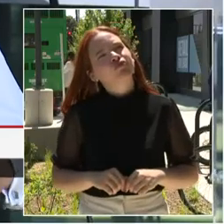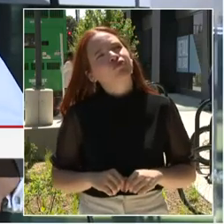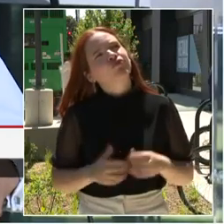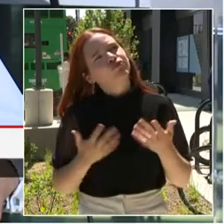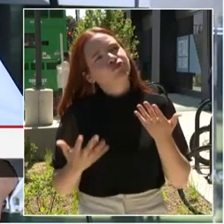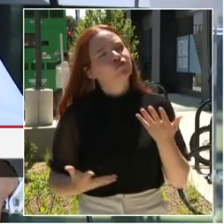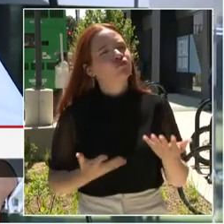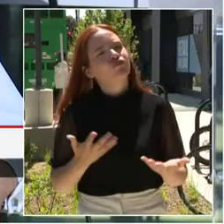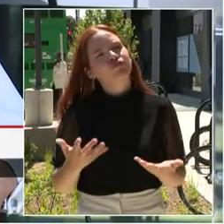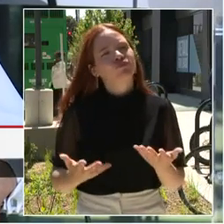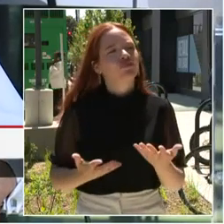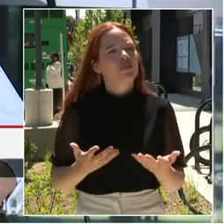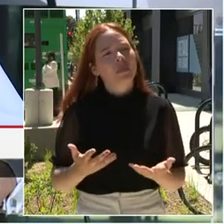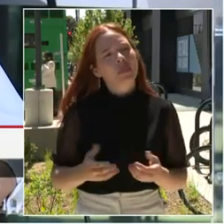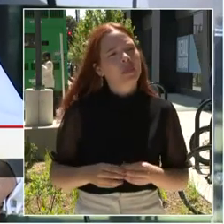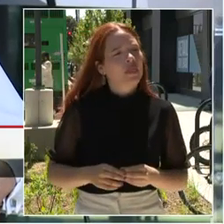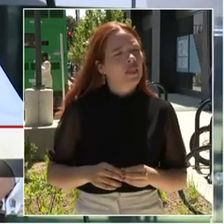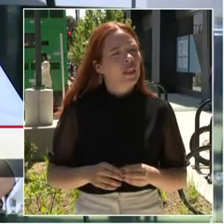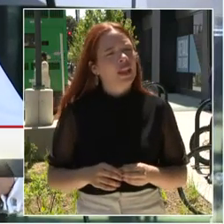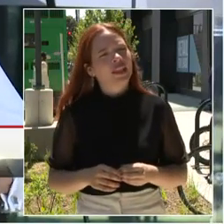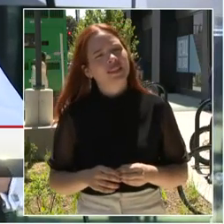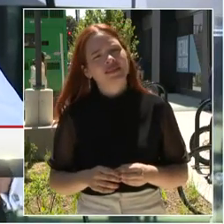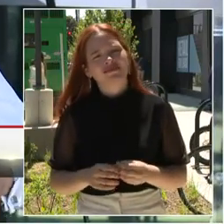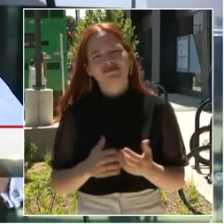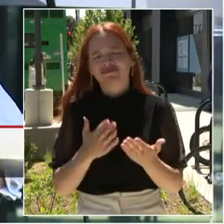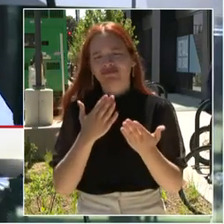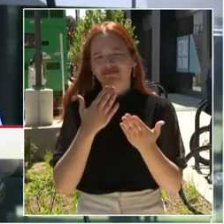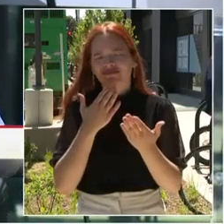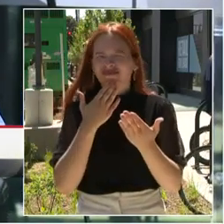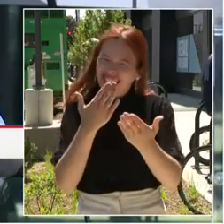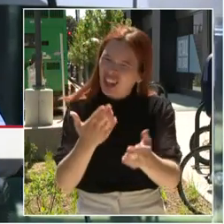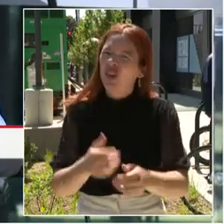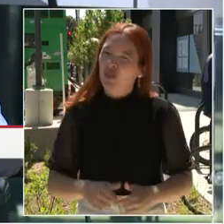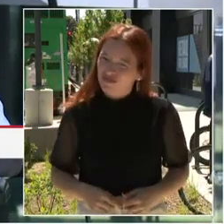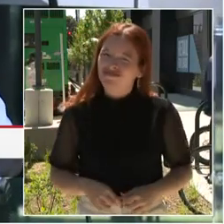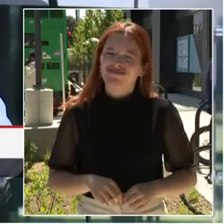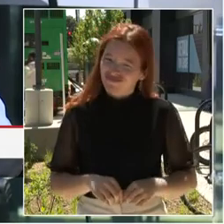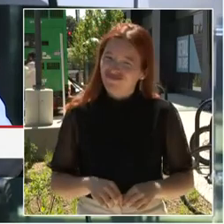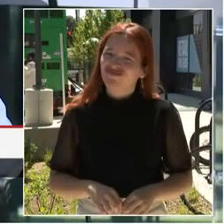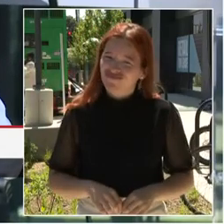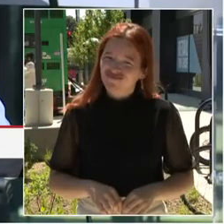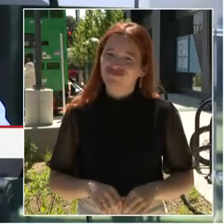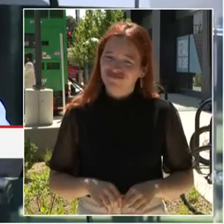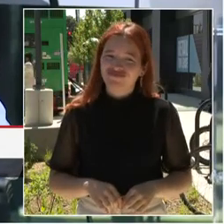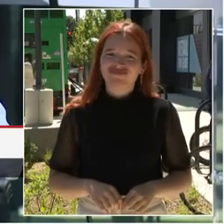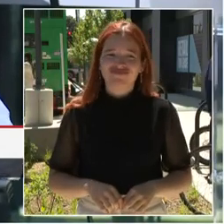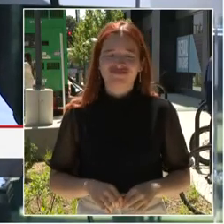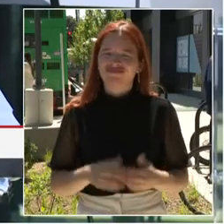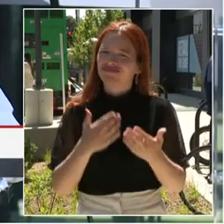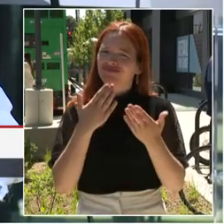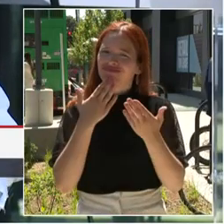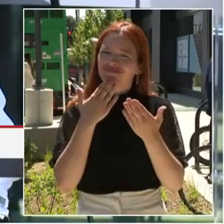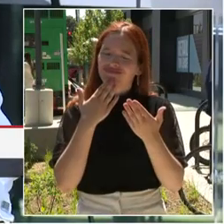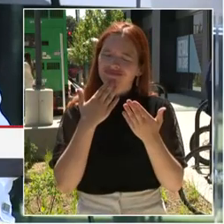thank you for all the the work going